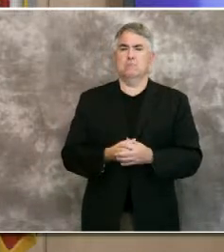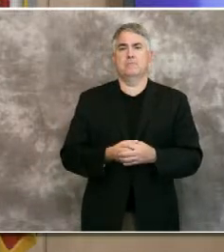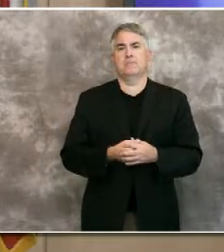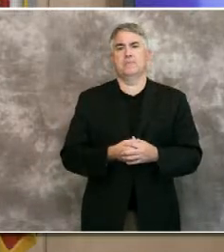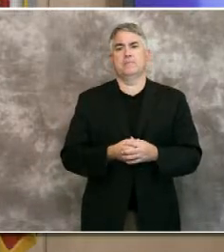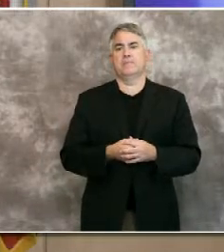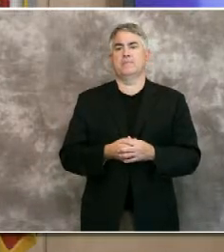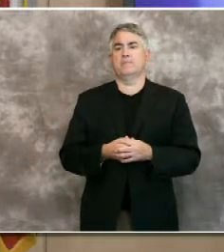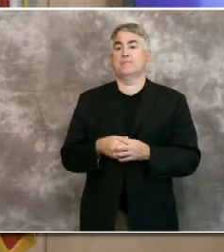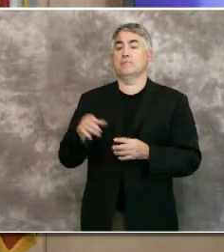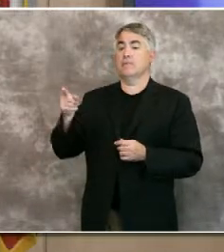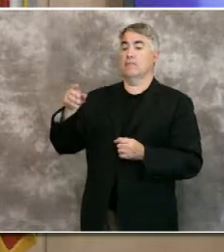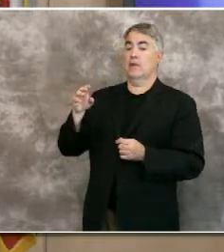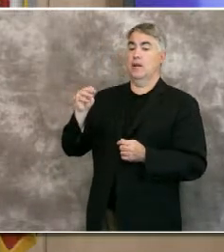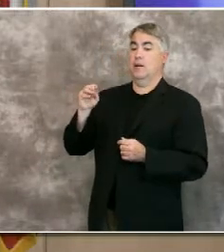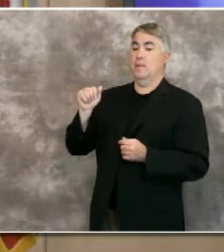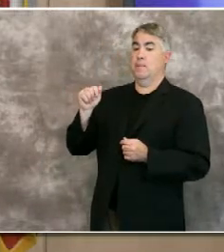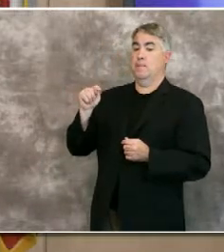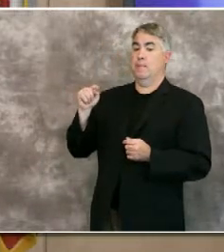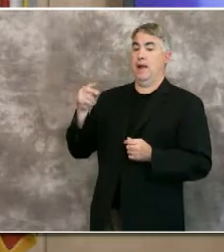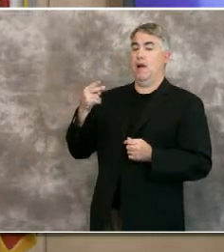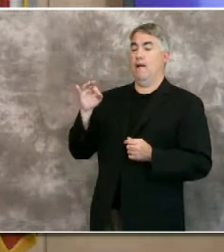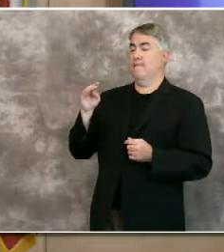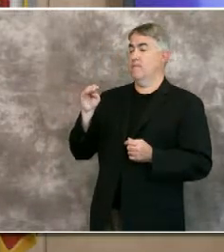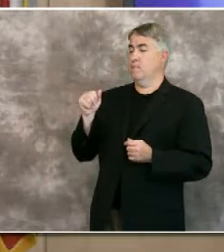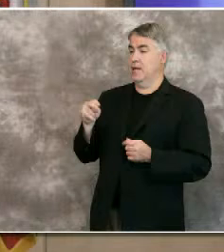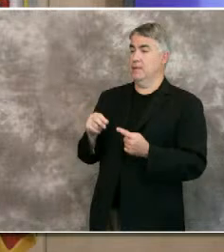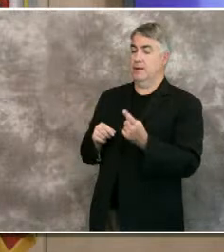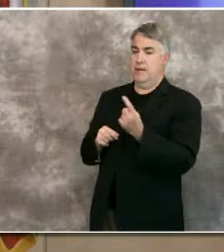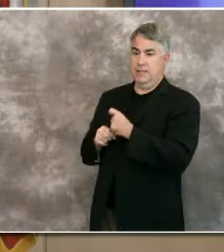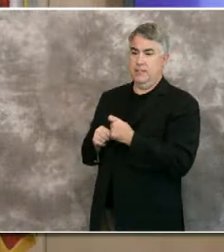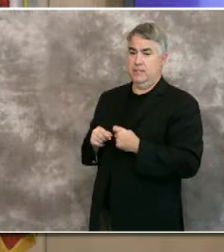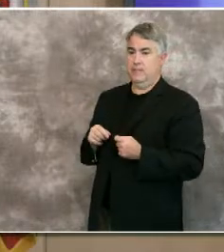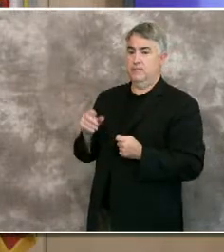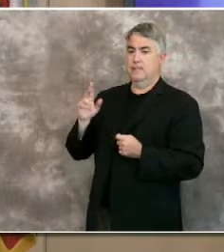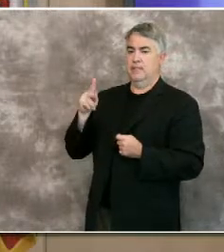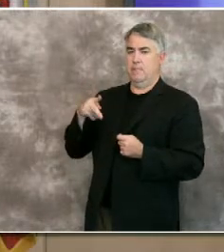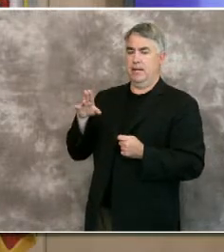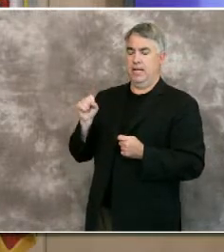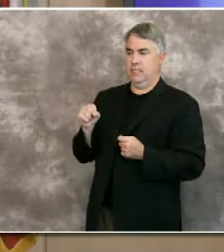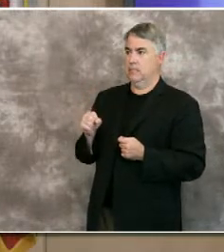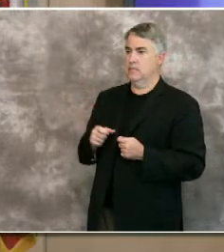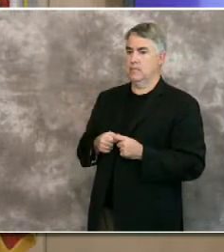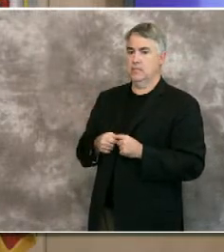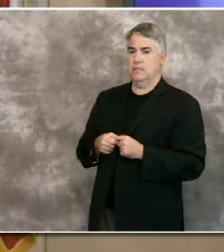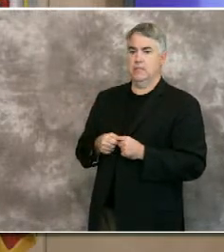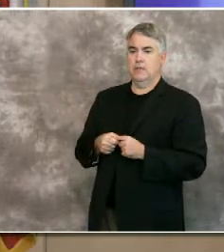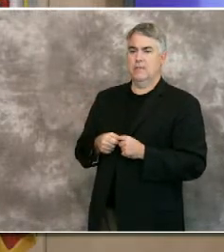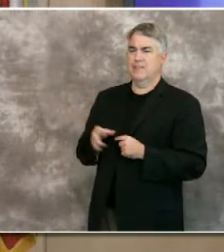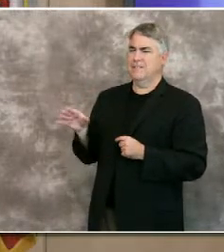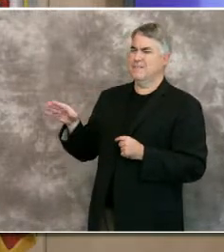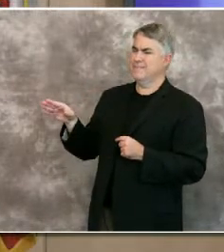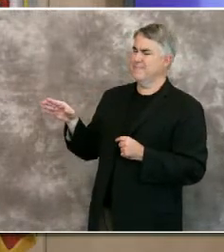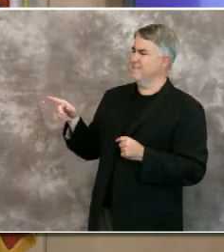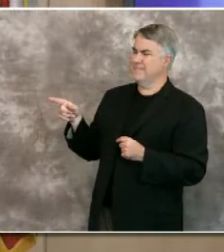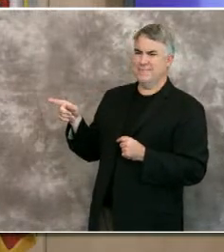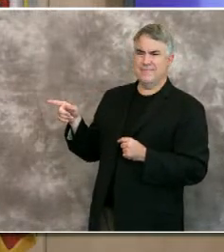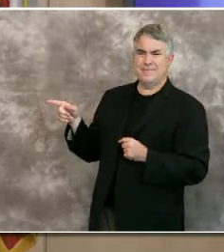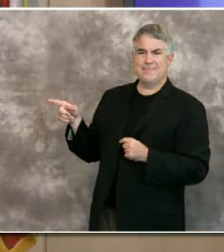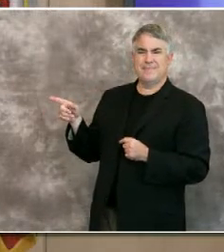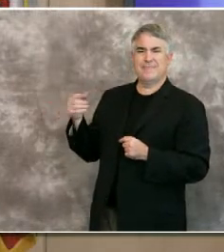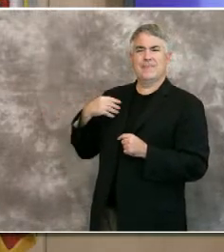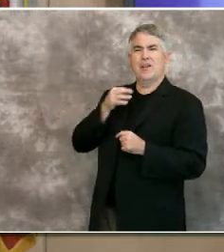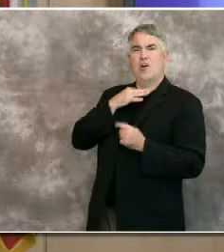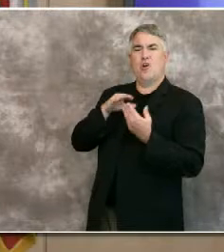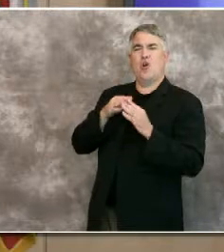Matt Hoffman with KPBS, please state your question. Hi. Among these community outbreaks you all are seeing, what common themes have you found?